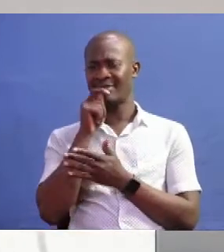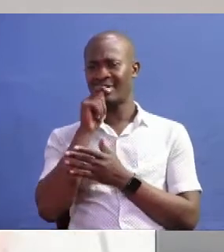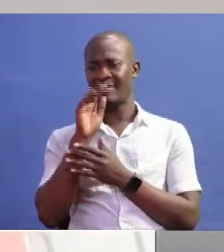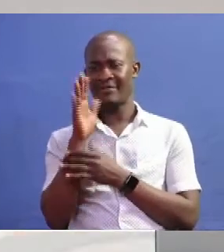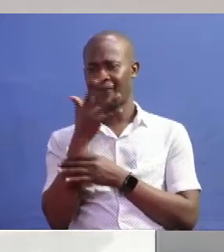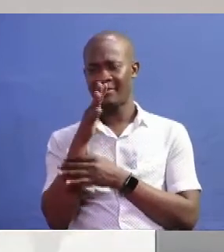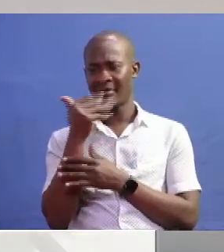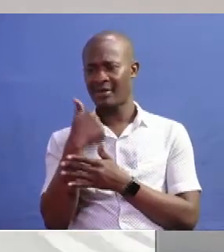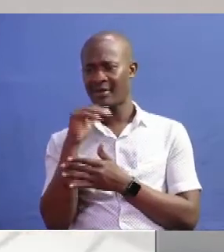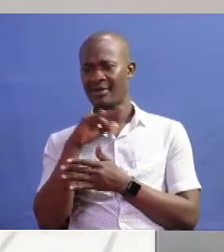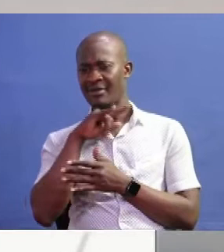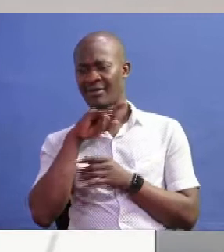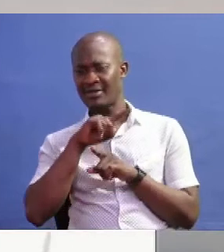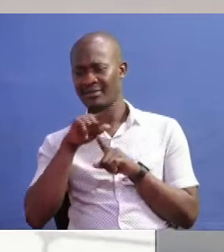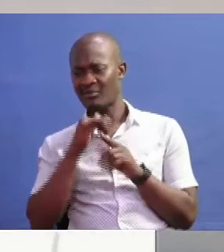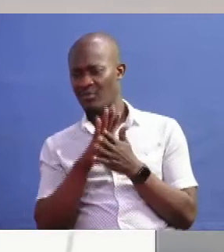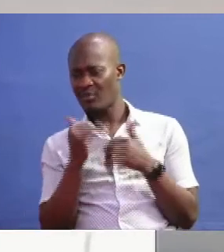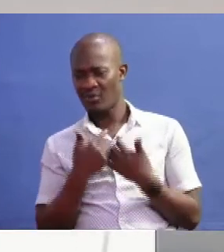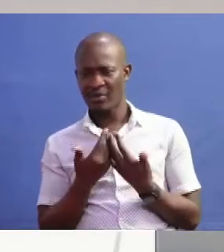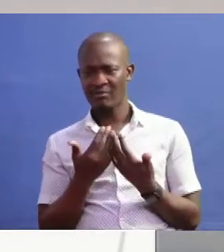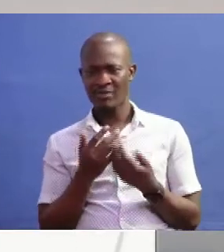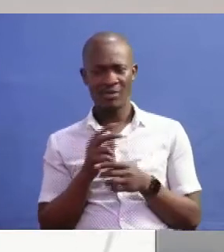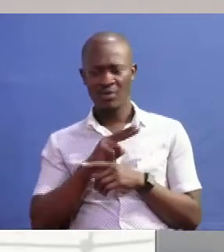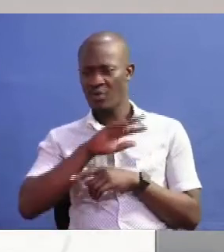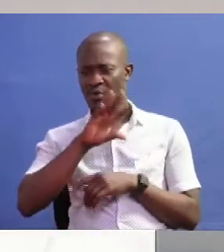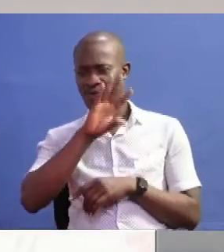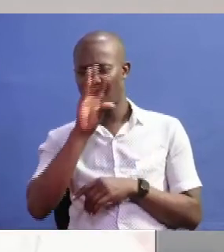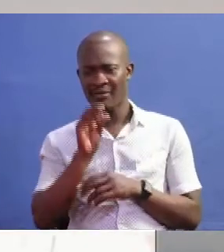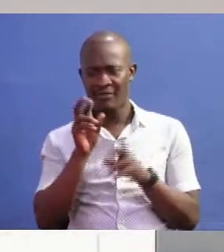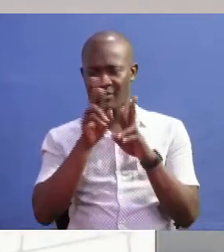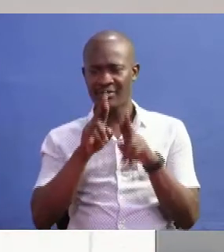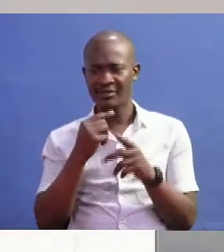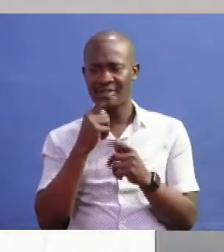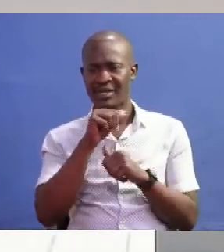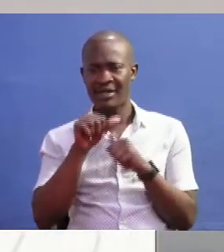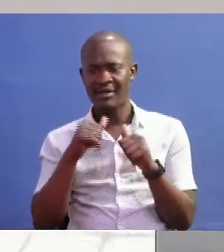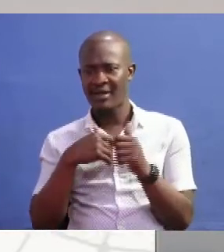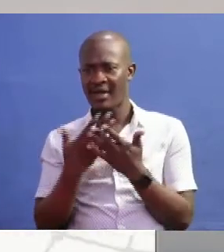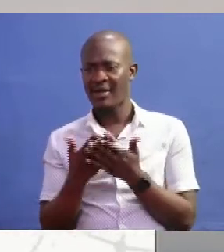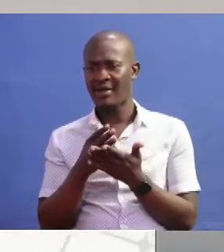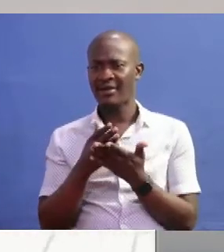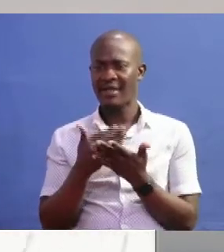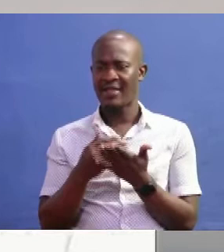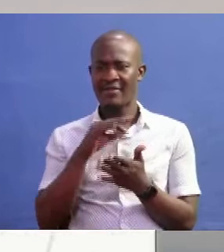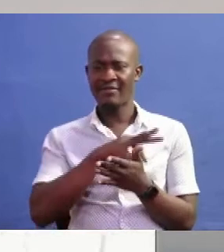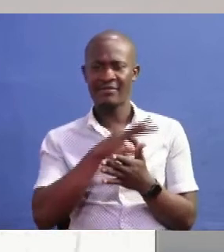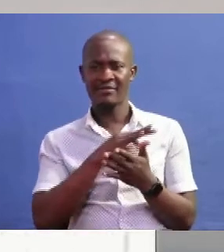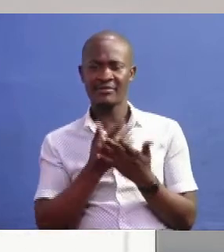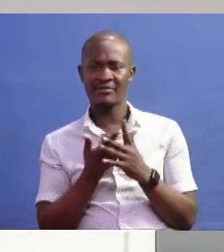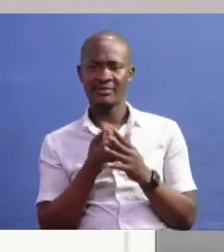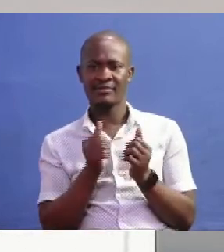about. It looks like you cater for the entire East African region. So tell us about Abujani investment to begin